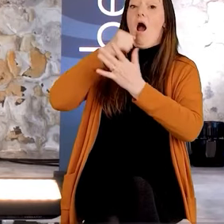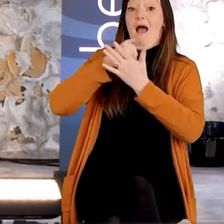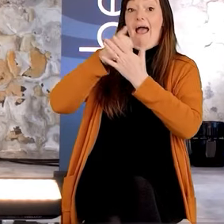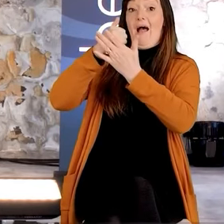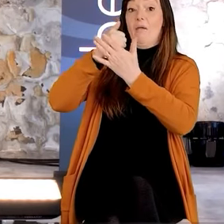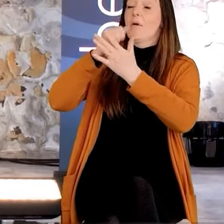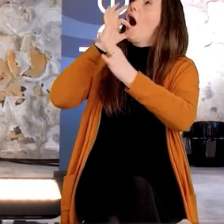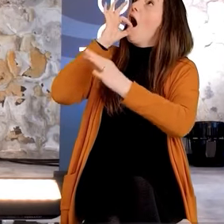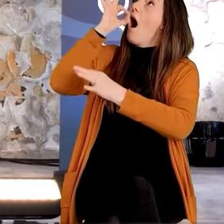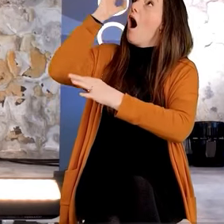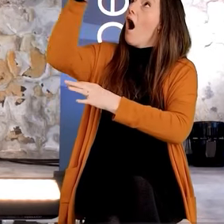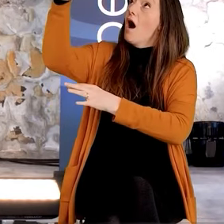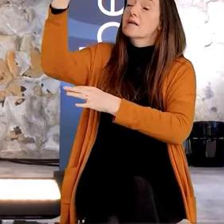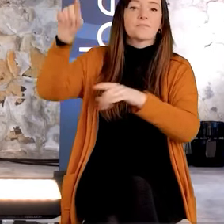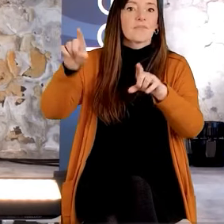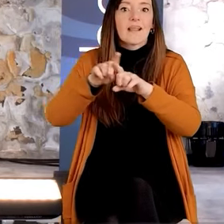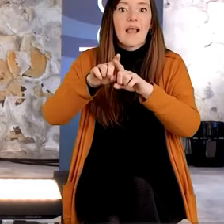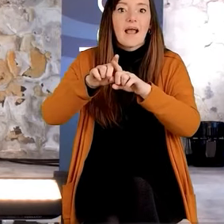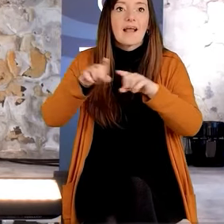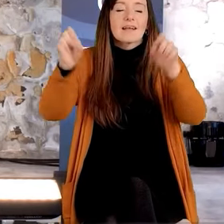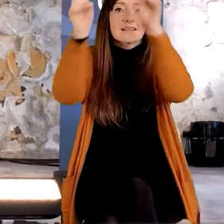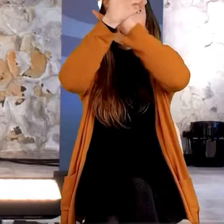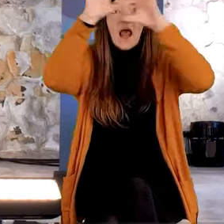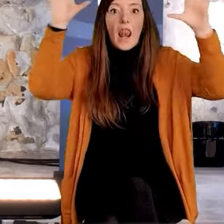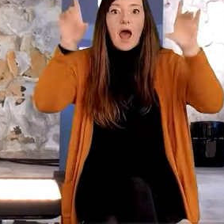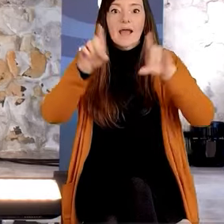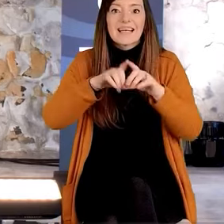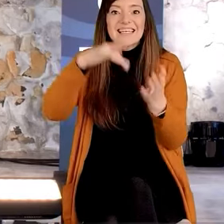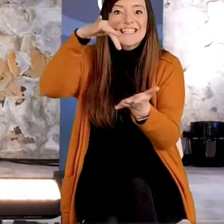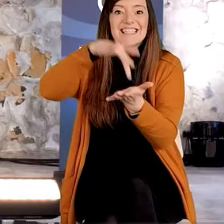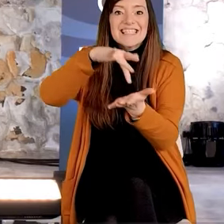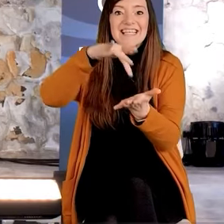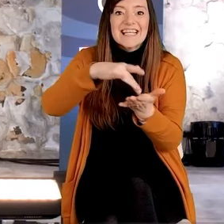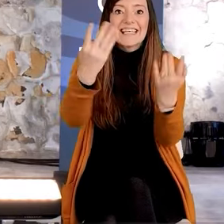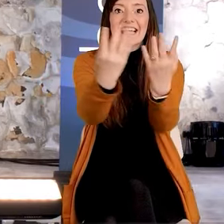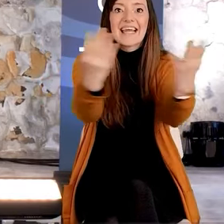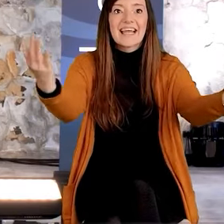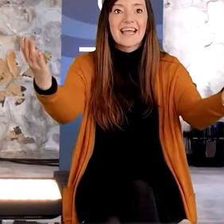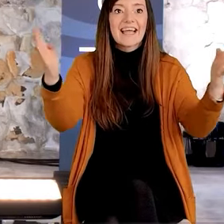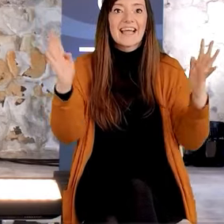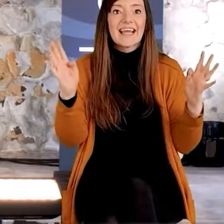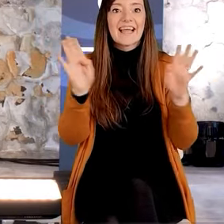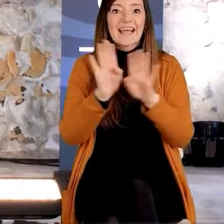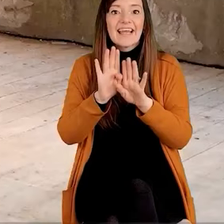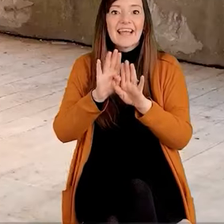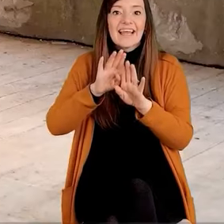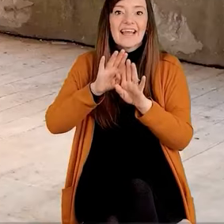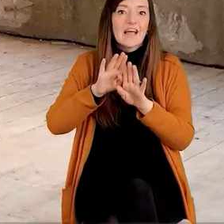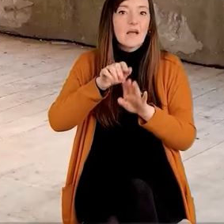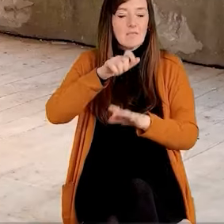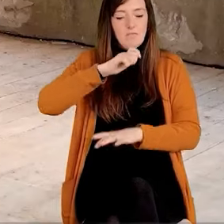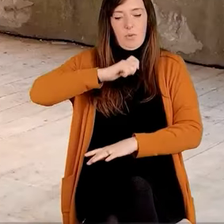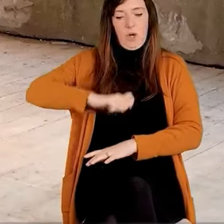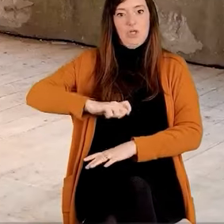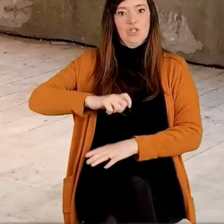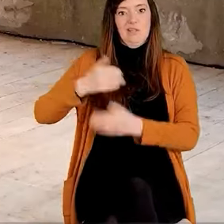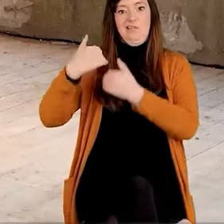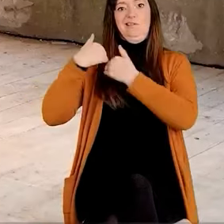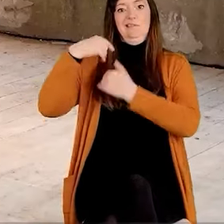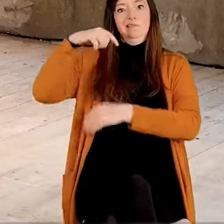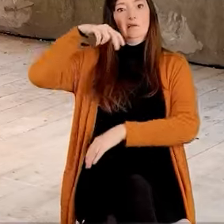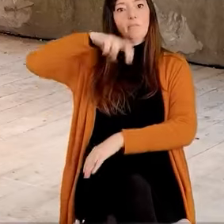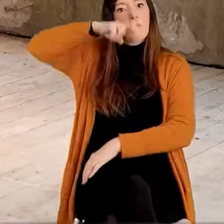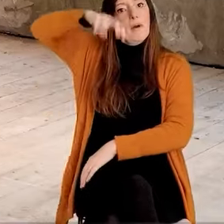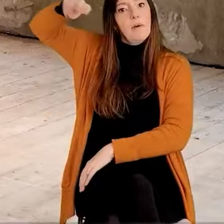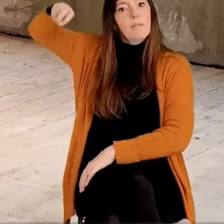send off the request for help. It's like a watchman on the walls of a city, a besieged city. I'm going to send off the request for